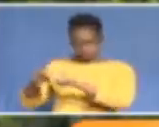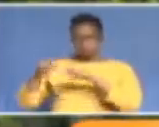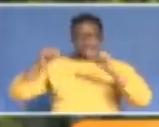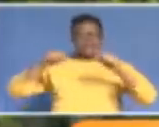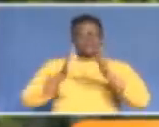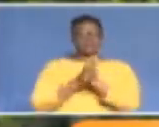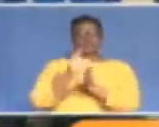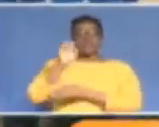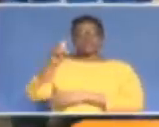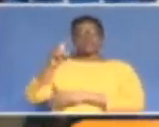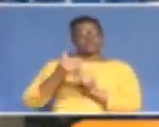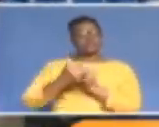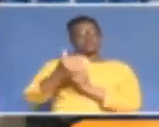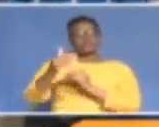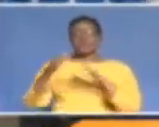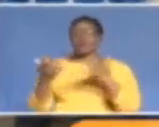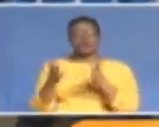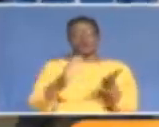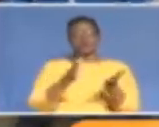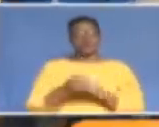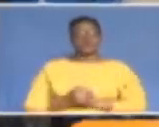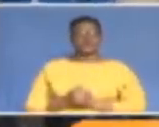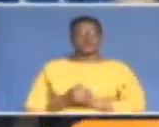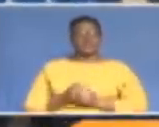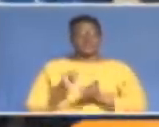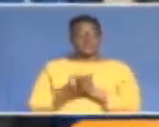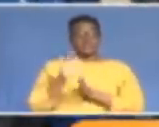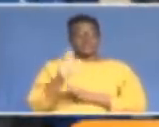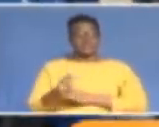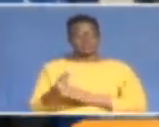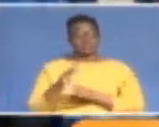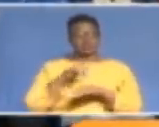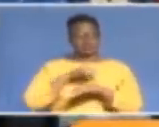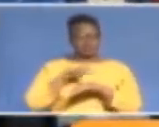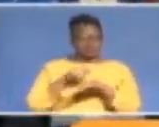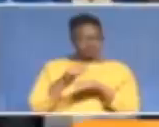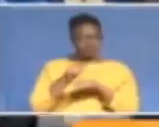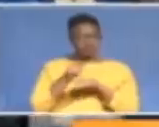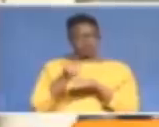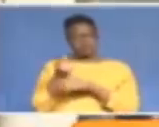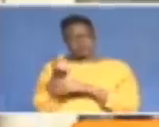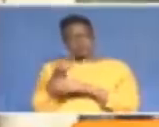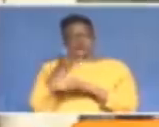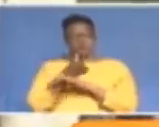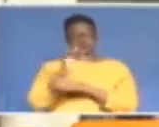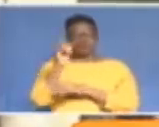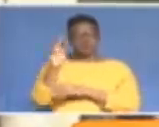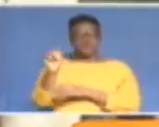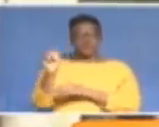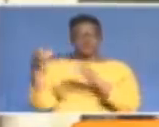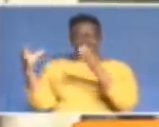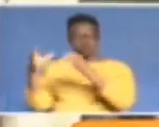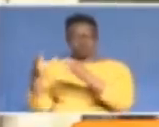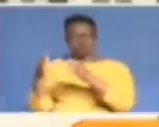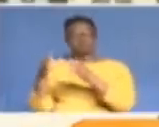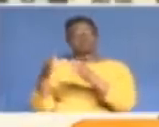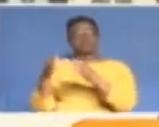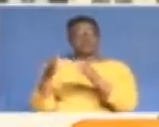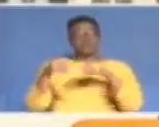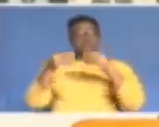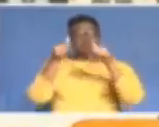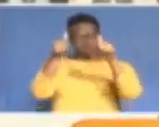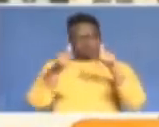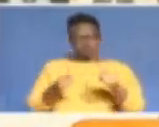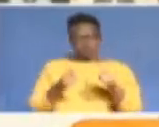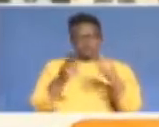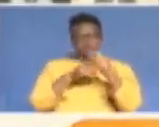executive on the way forward. Hatua ya mbunge huyo ikijiri dakika chache baada ya wabunge wa ODM kutoa makataa ya masaa 72 kwa